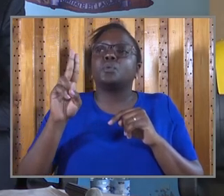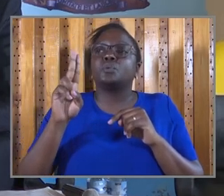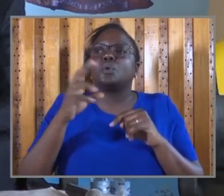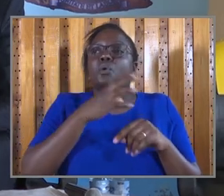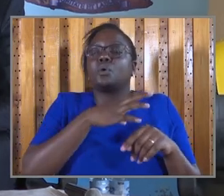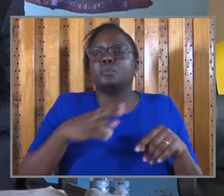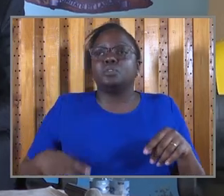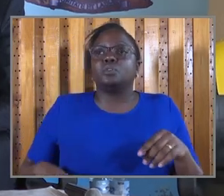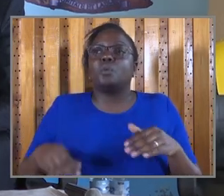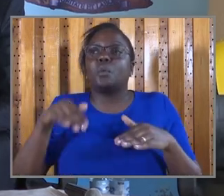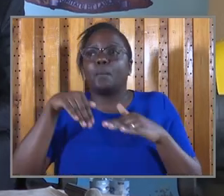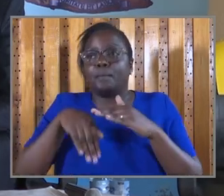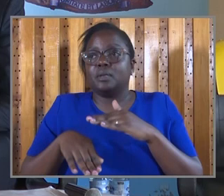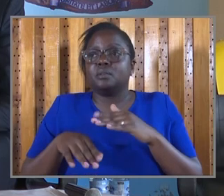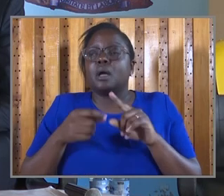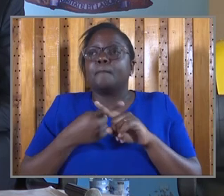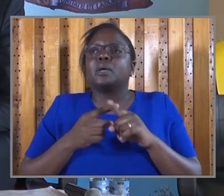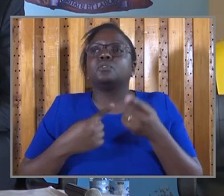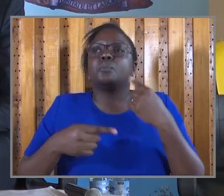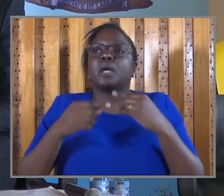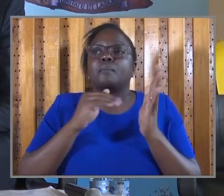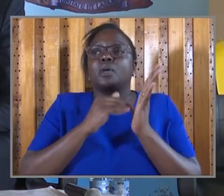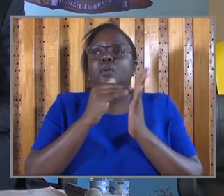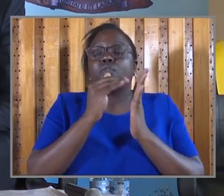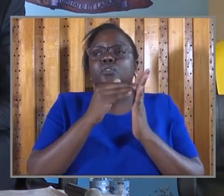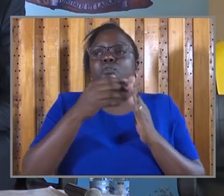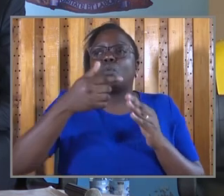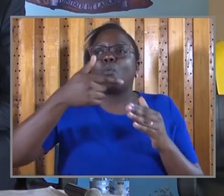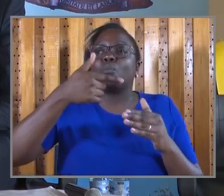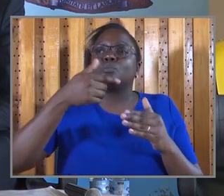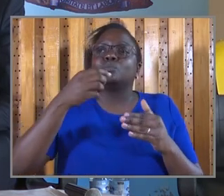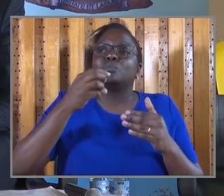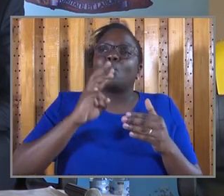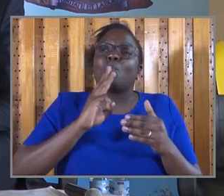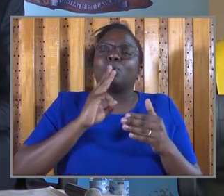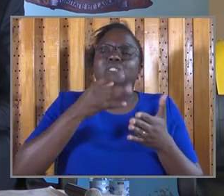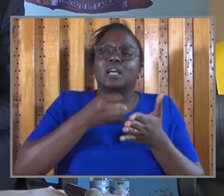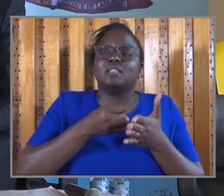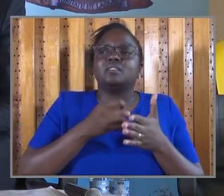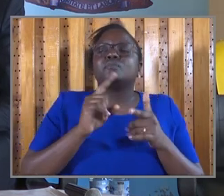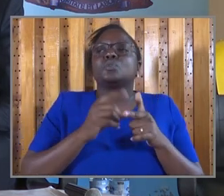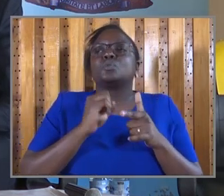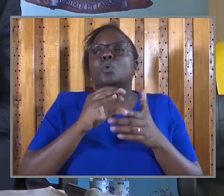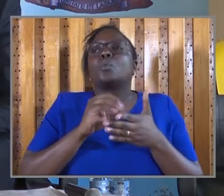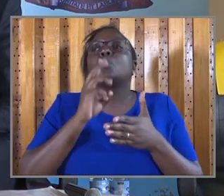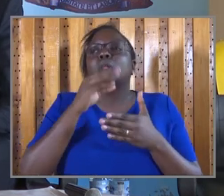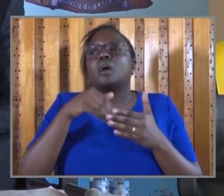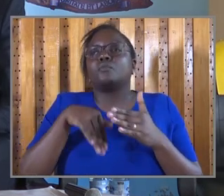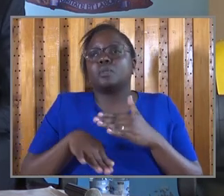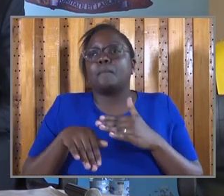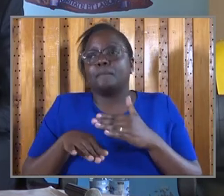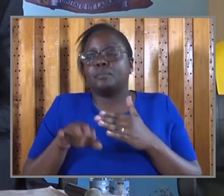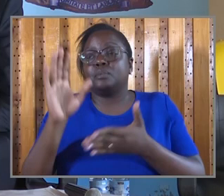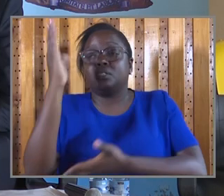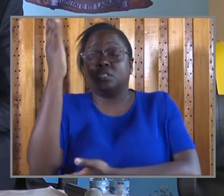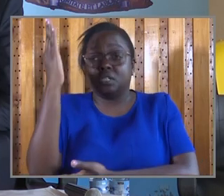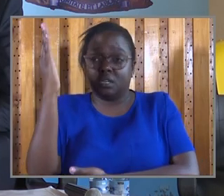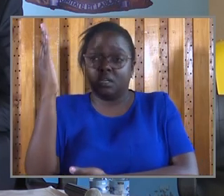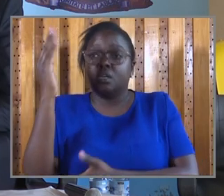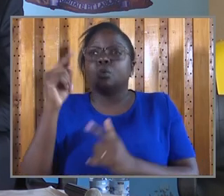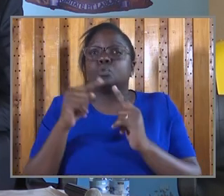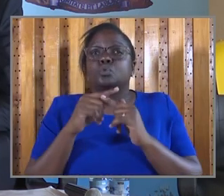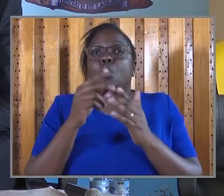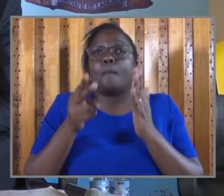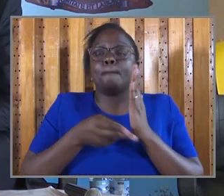planting, but he has promised he will be coming often to water it. And so we are going to have that tree planting ceremony to